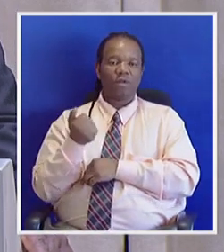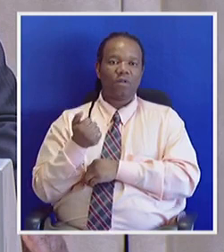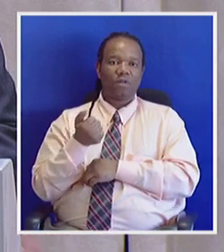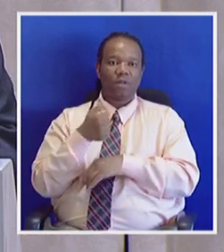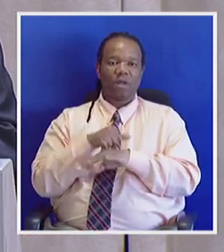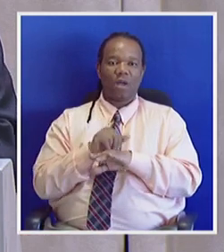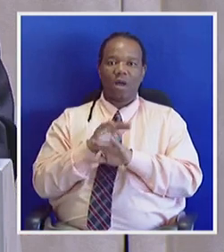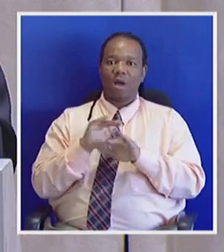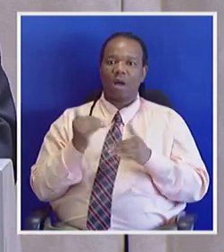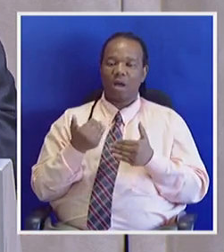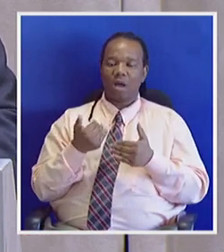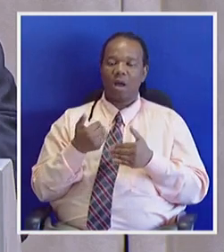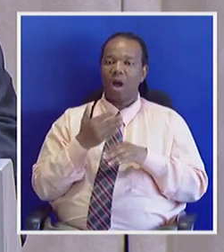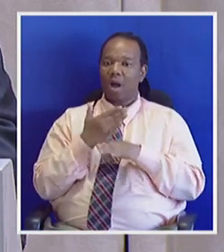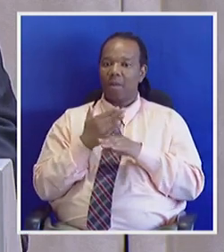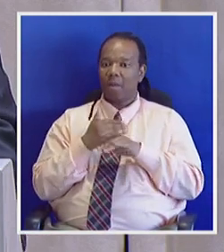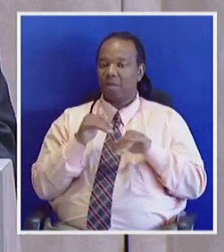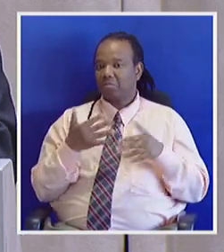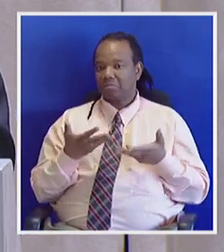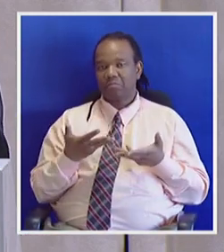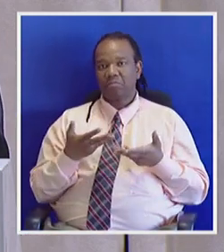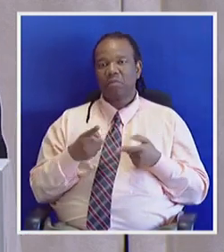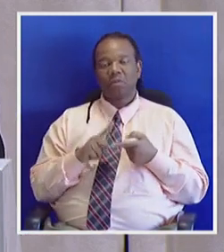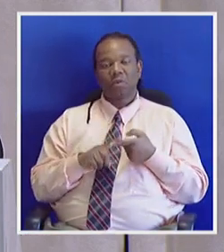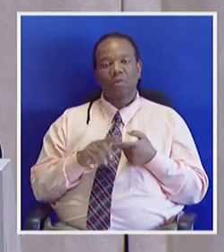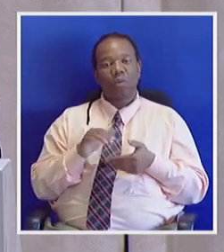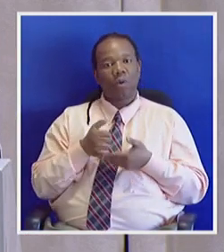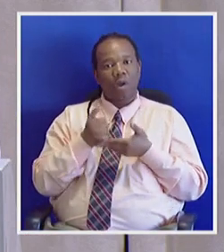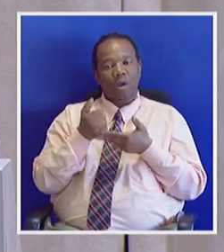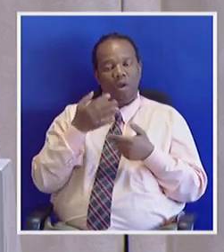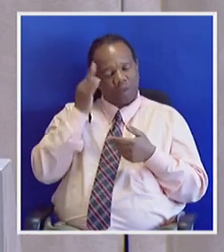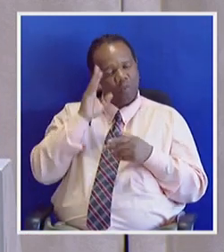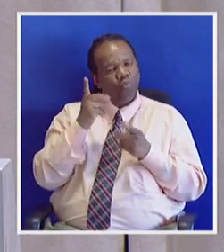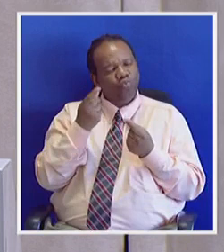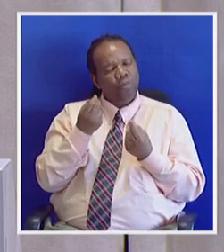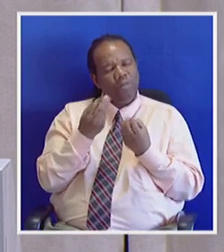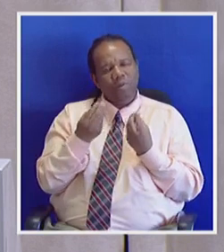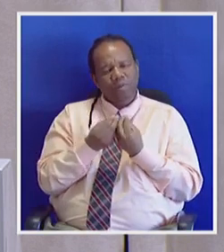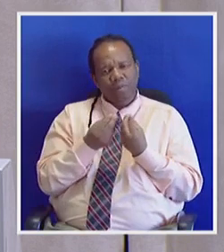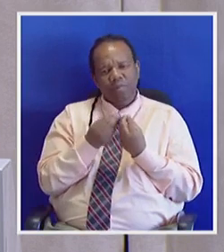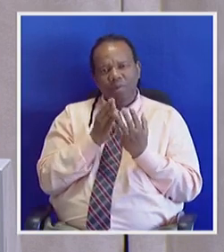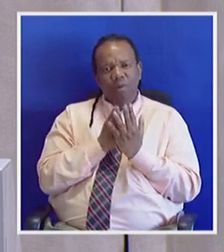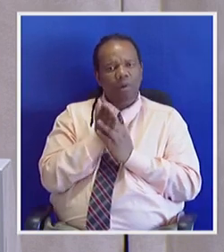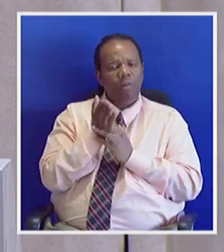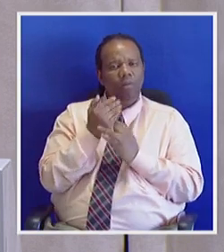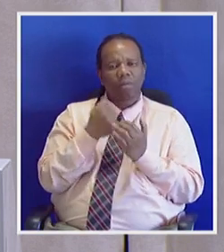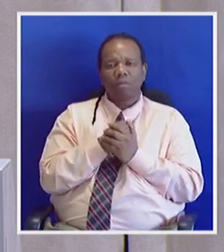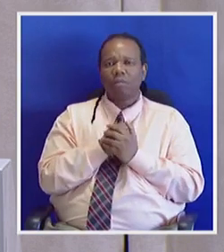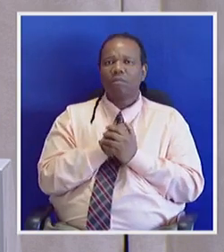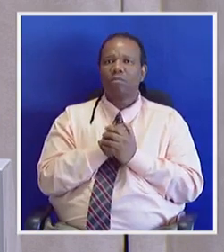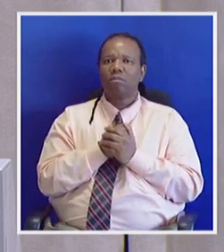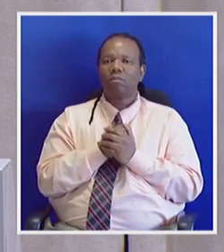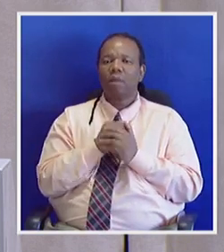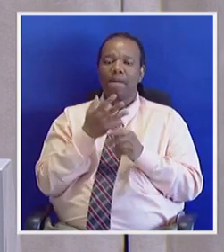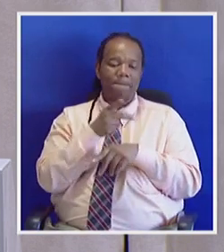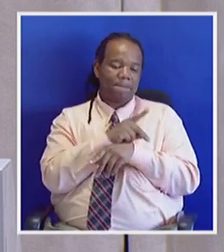is intensifying the implementation of a number of interventions. And we've put out a number of